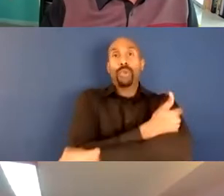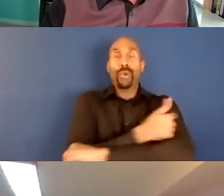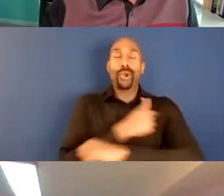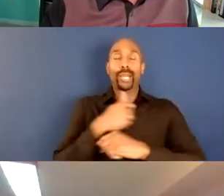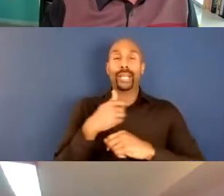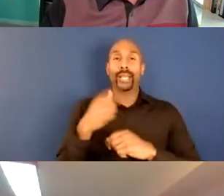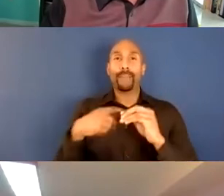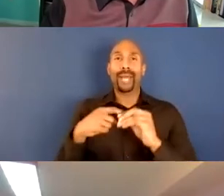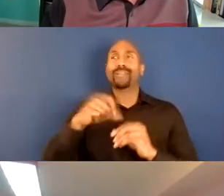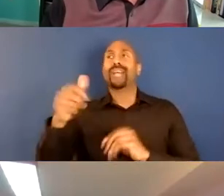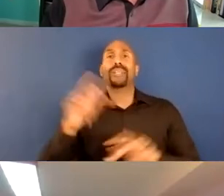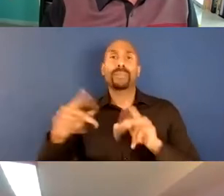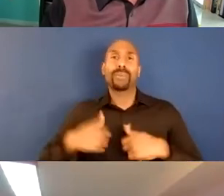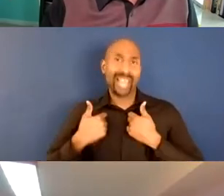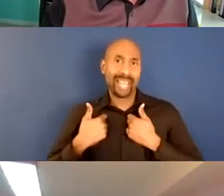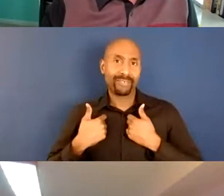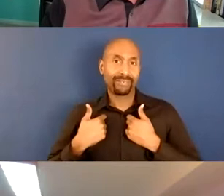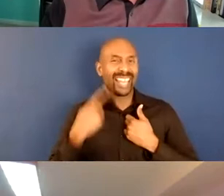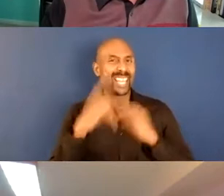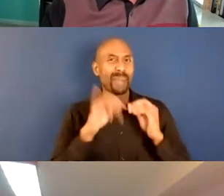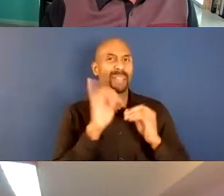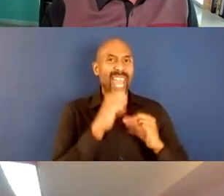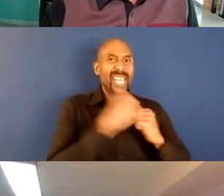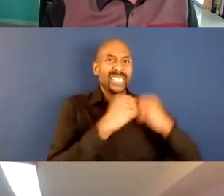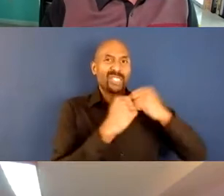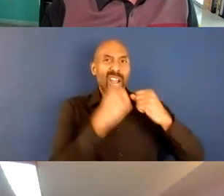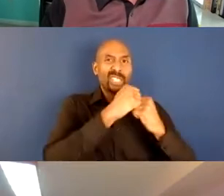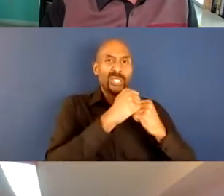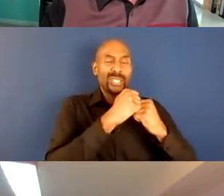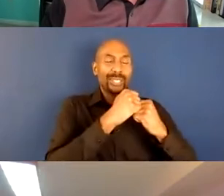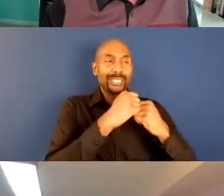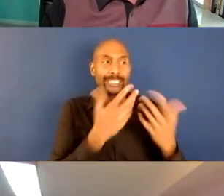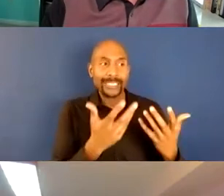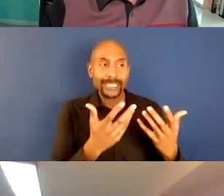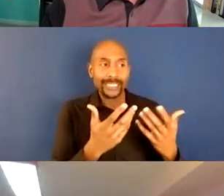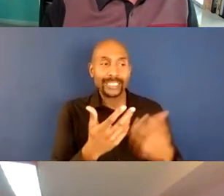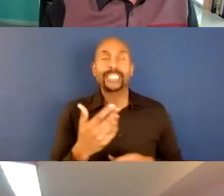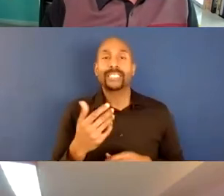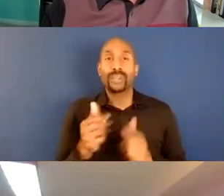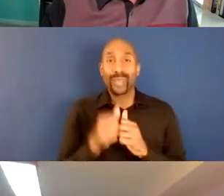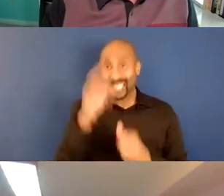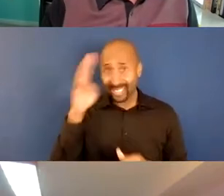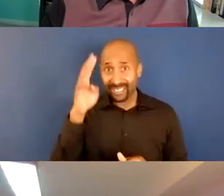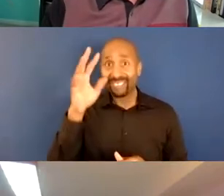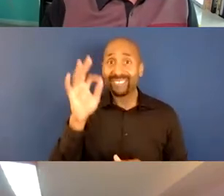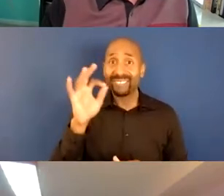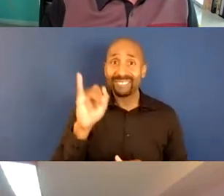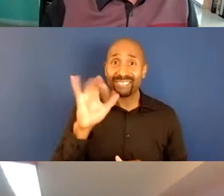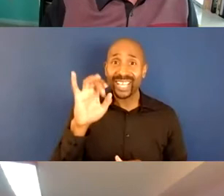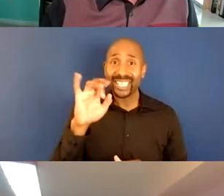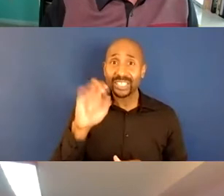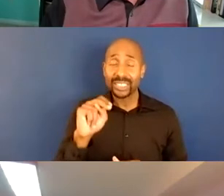lives. I mean, think about the structures. And so we find things that are really, it's an